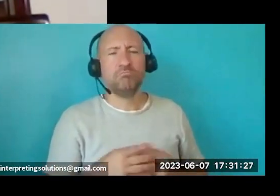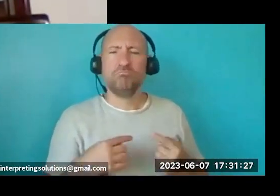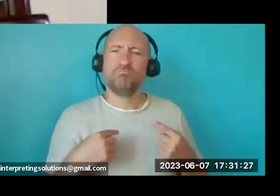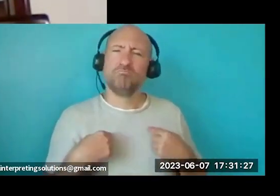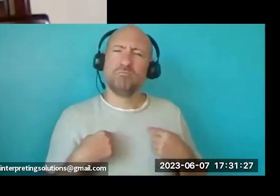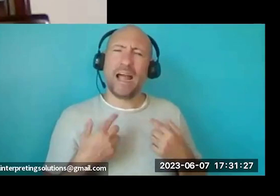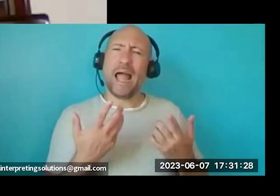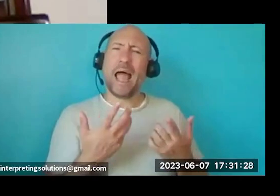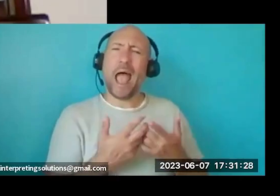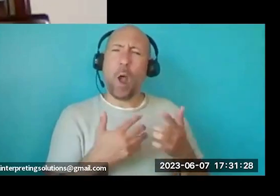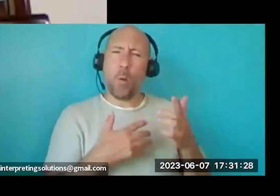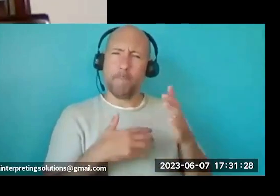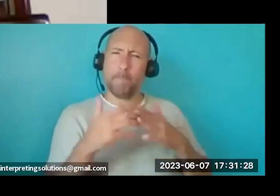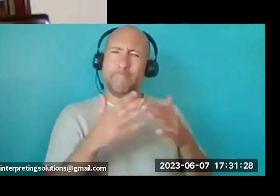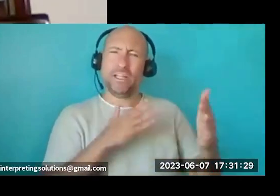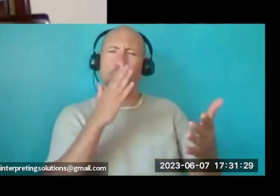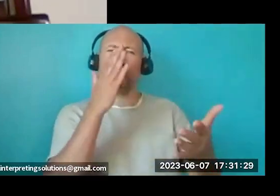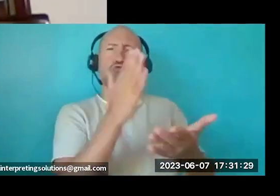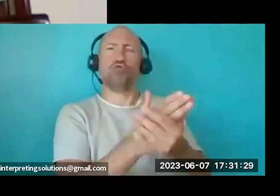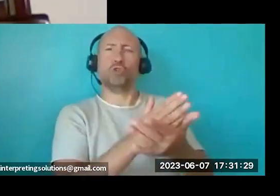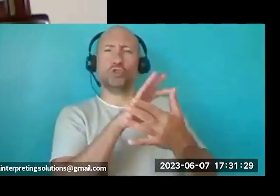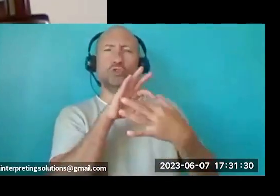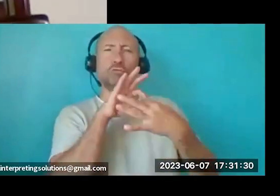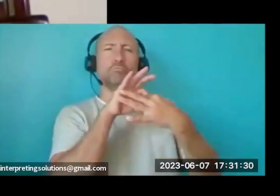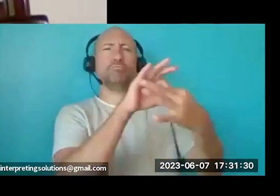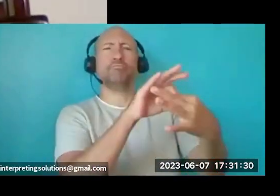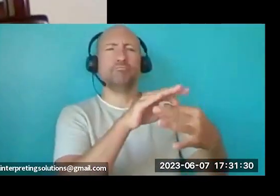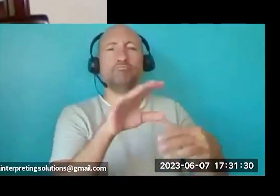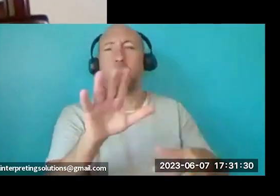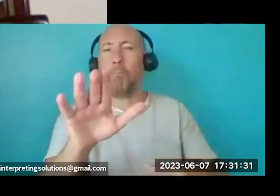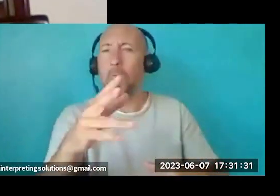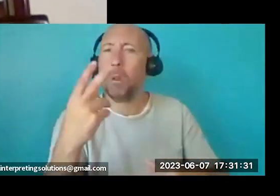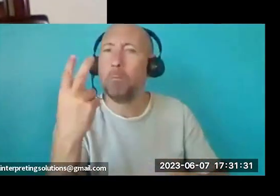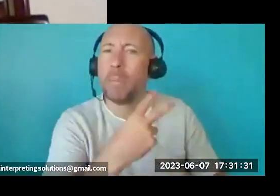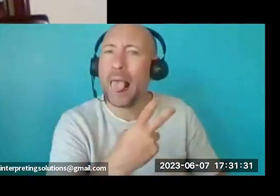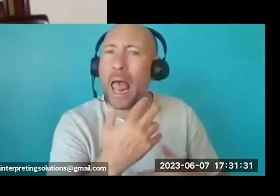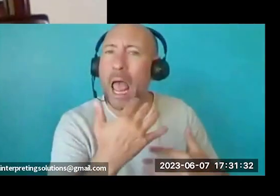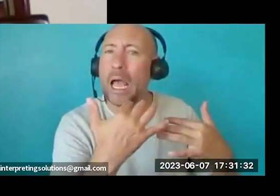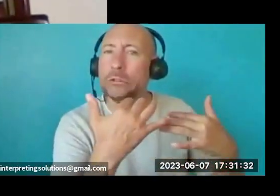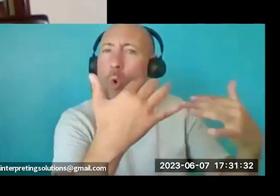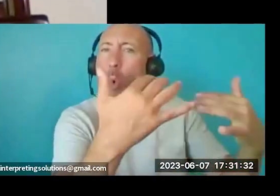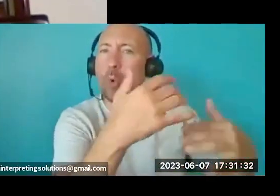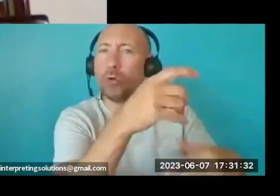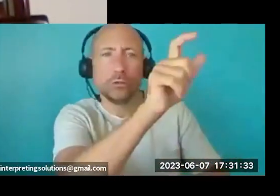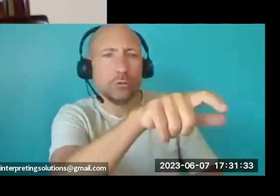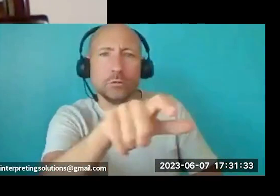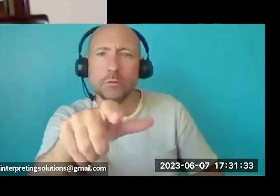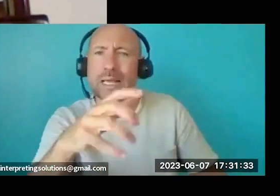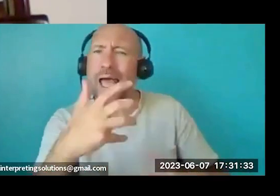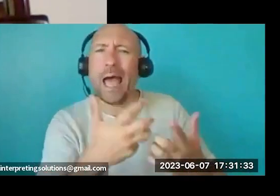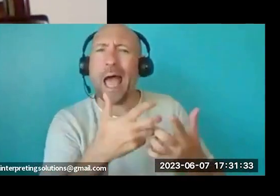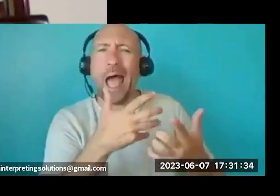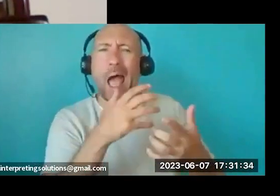trust of the audience, especially a blind audience, entails that